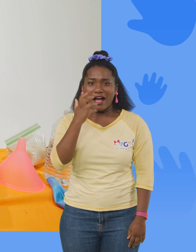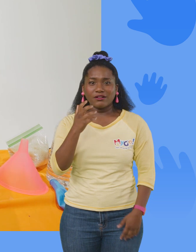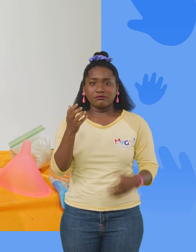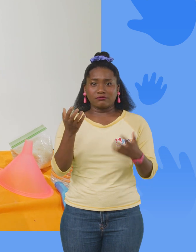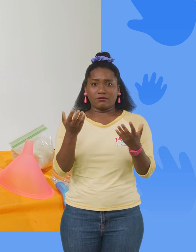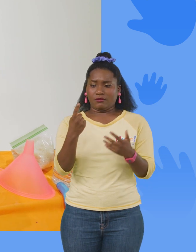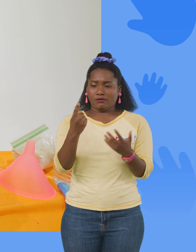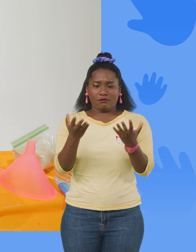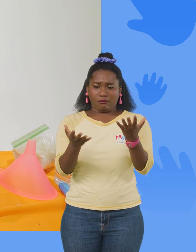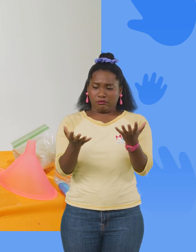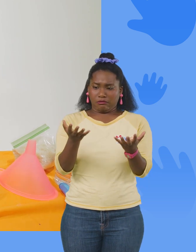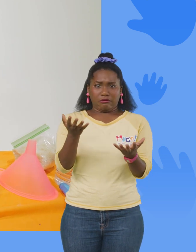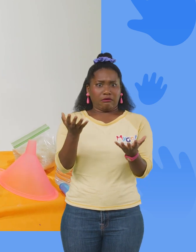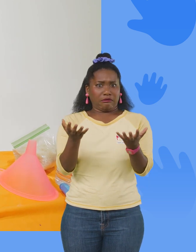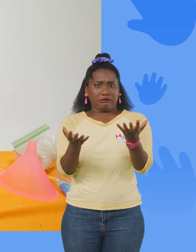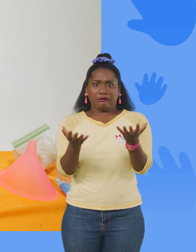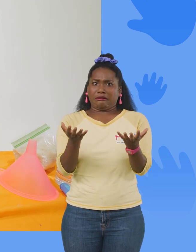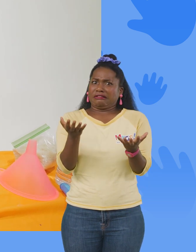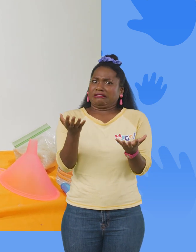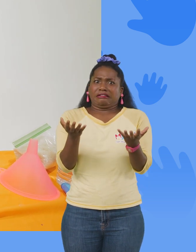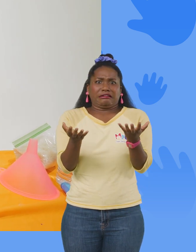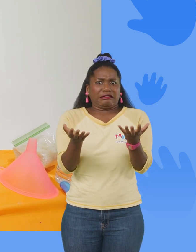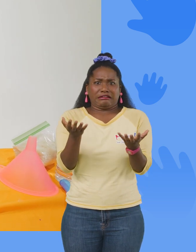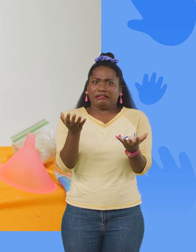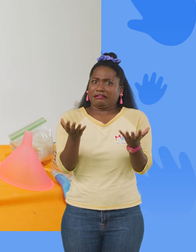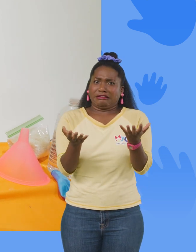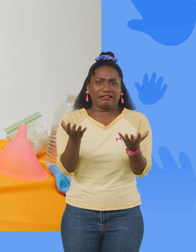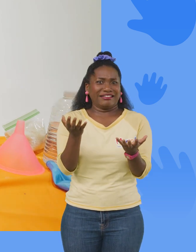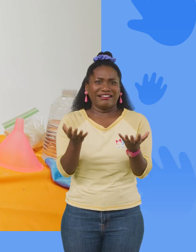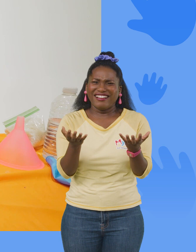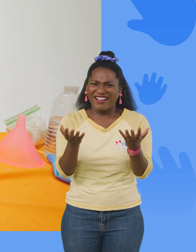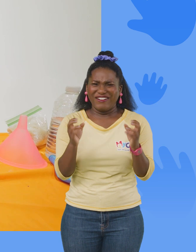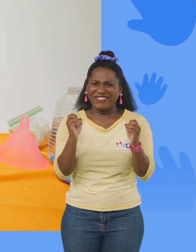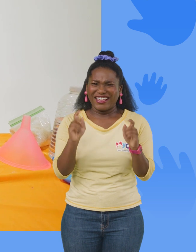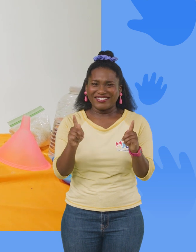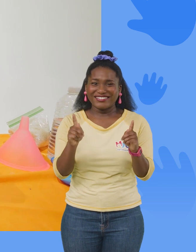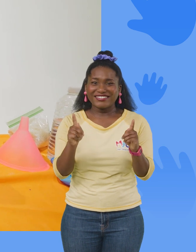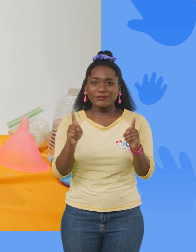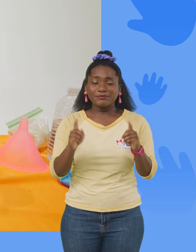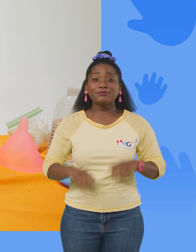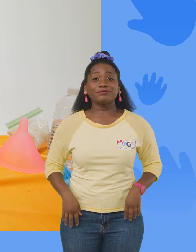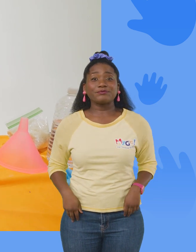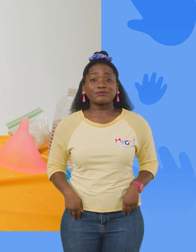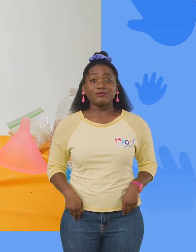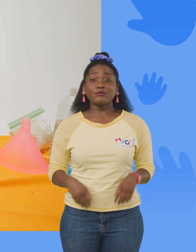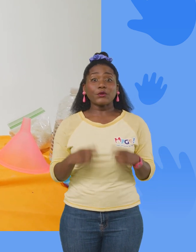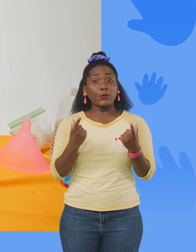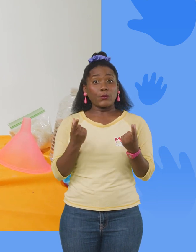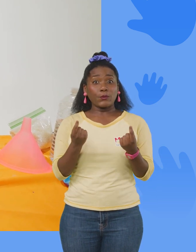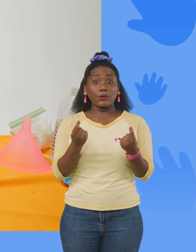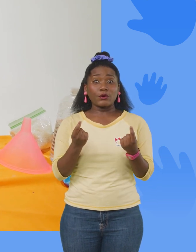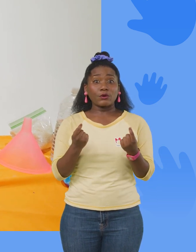even one barely even tipped the scale. Okay, so let's go like this. Okay, there